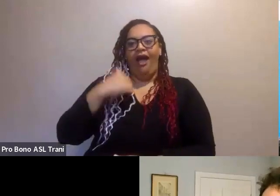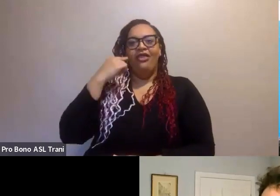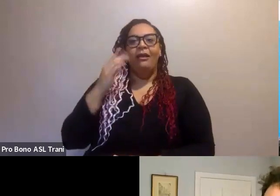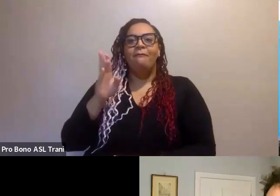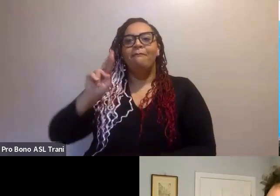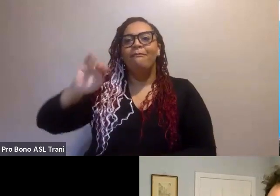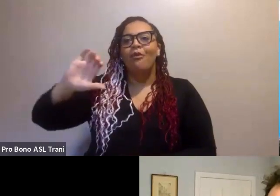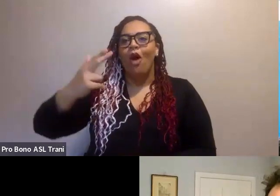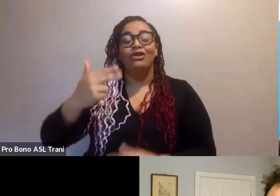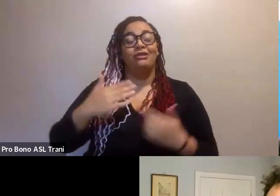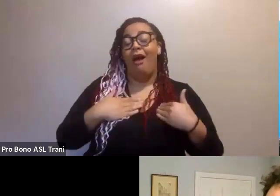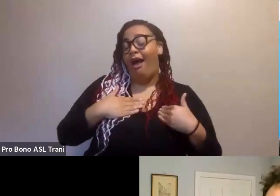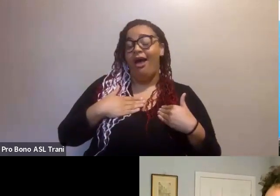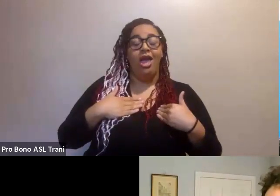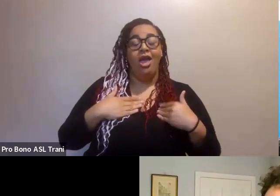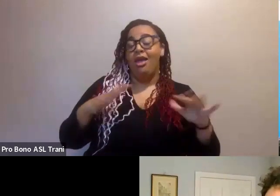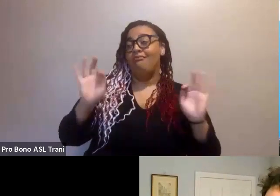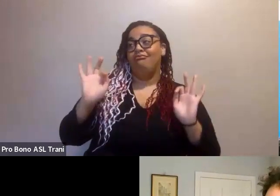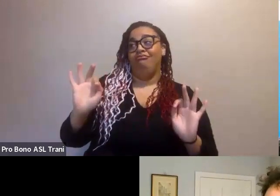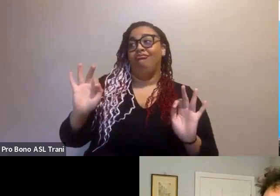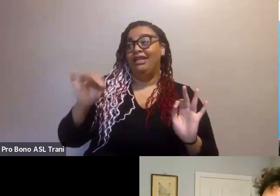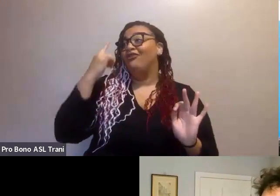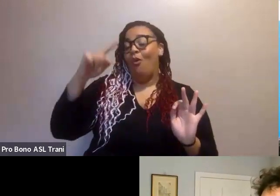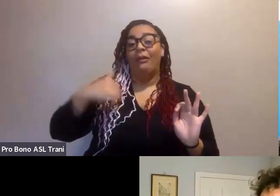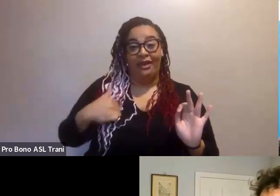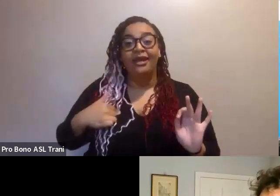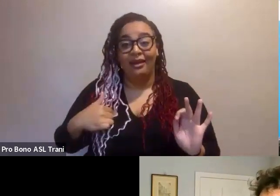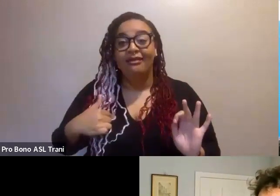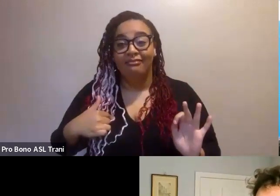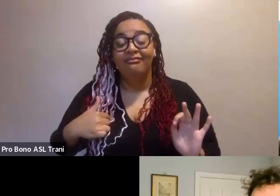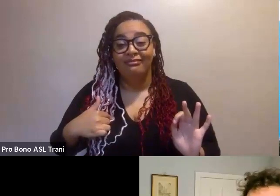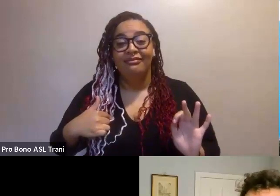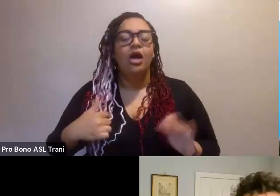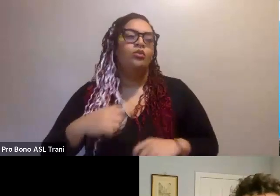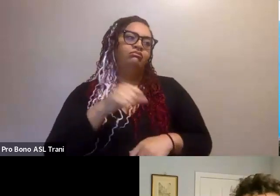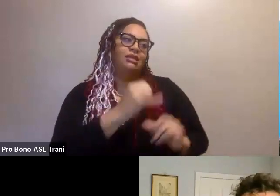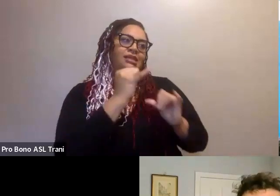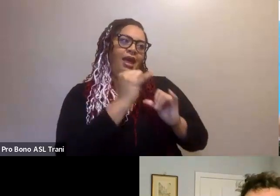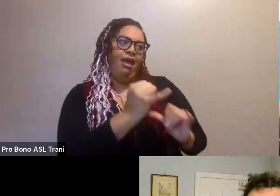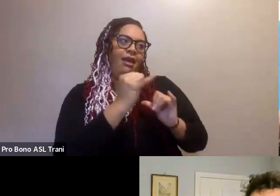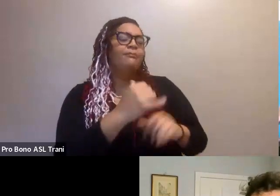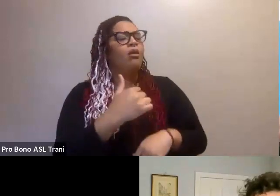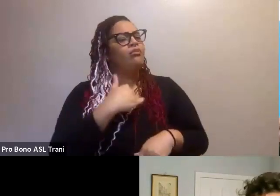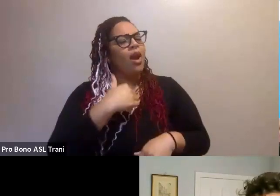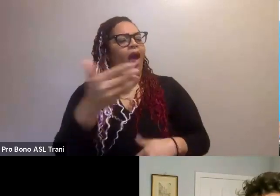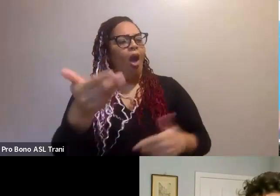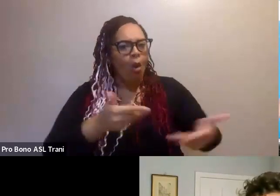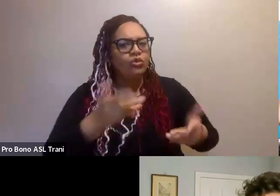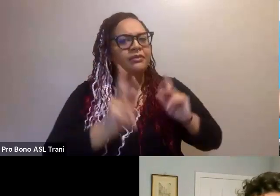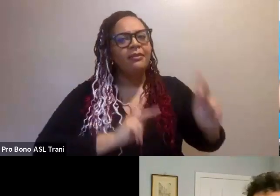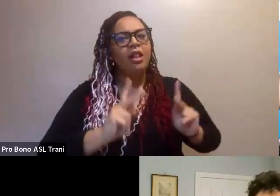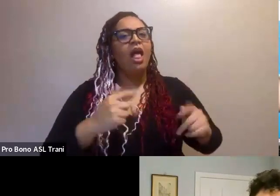jam. Same. Breakfast is for me. I'm a huge breakfast fan. When I entertain, I generally